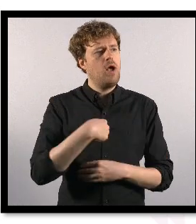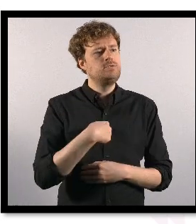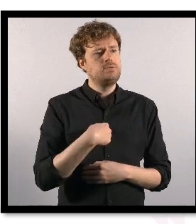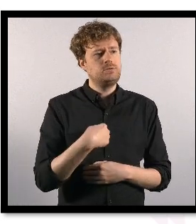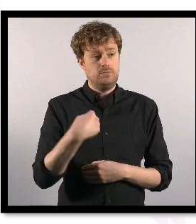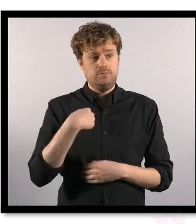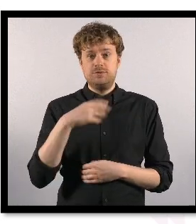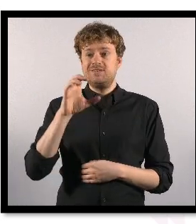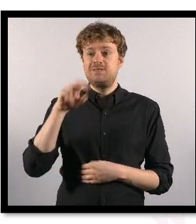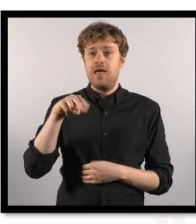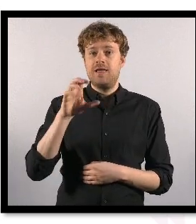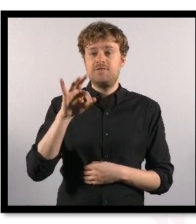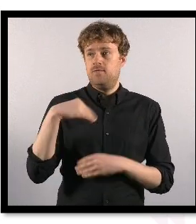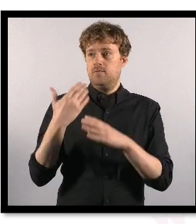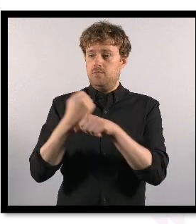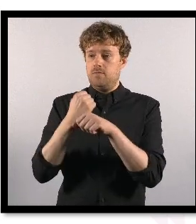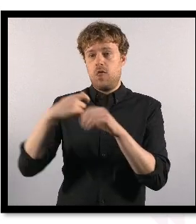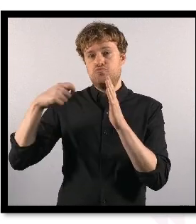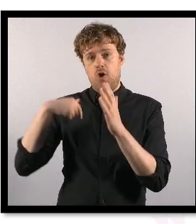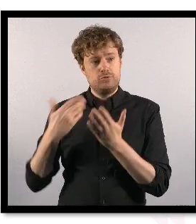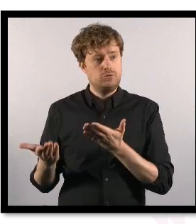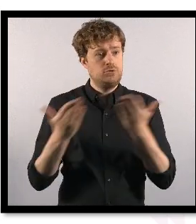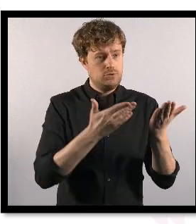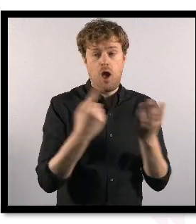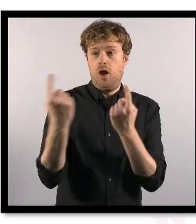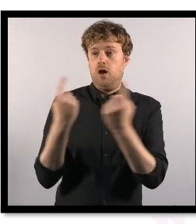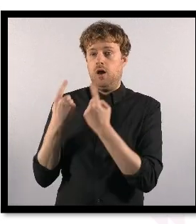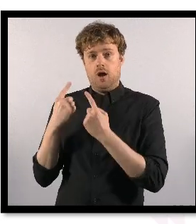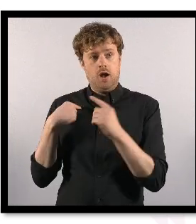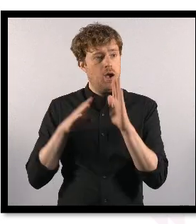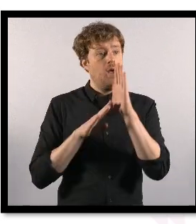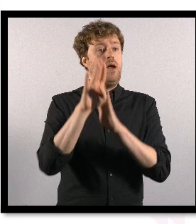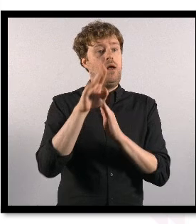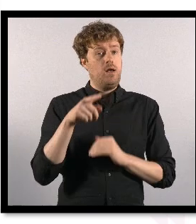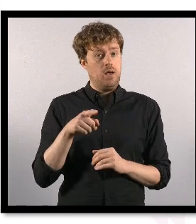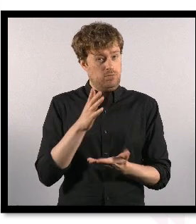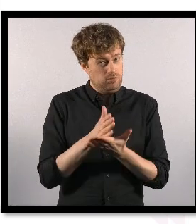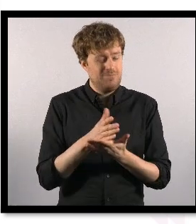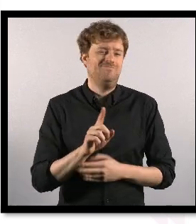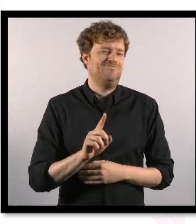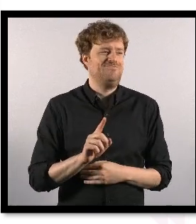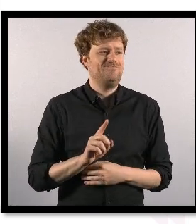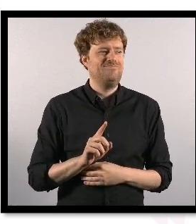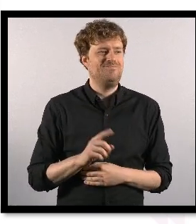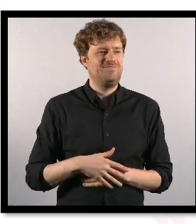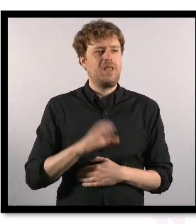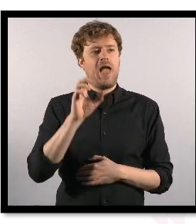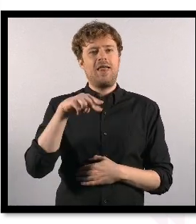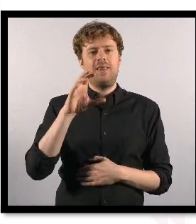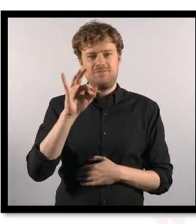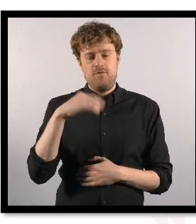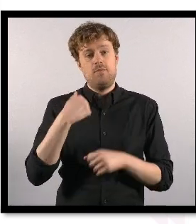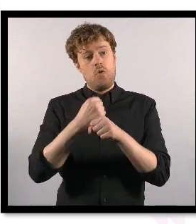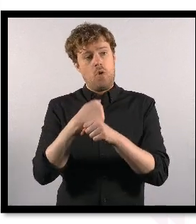put in, but you have to put in work as a project. I would also say that a lot of projects come from vendors,